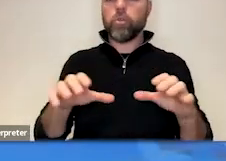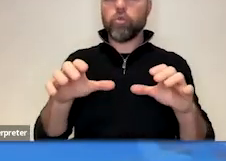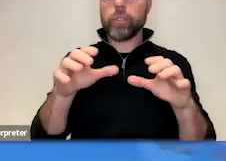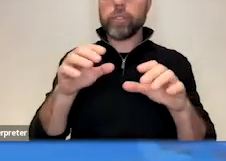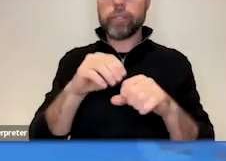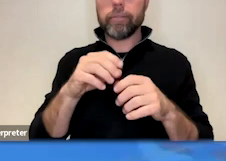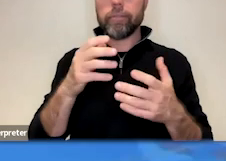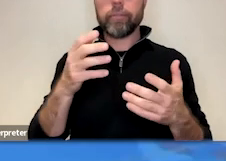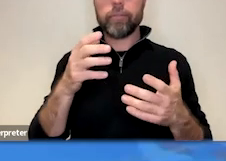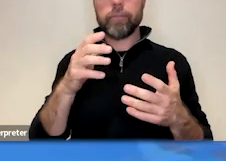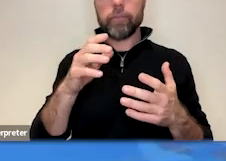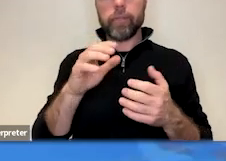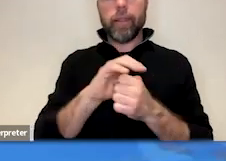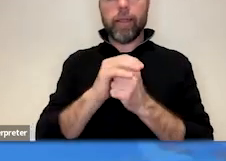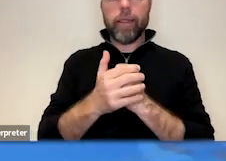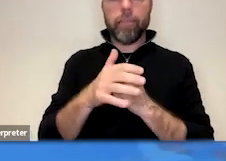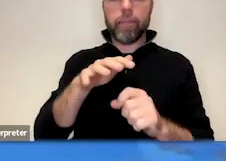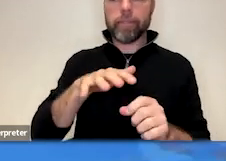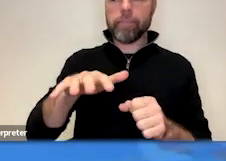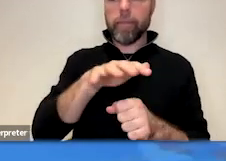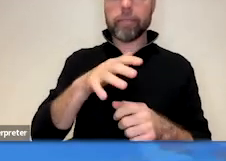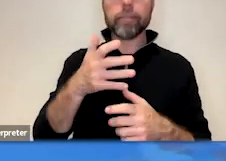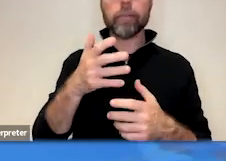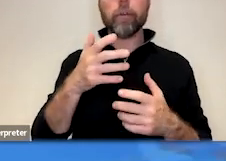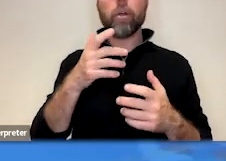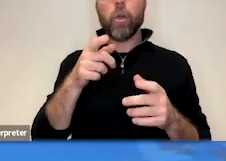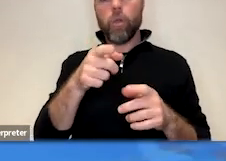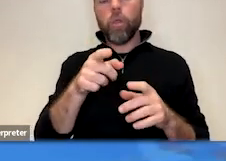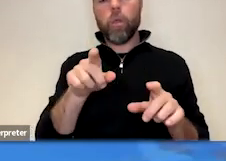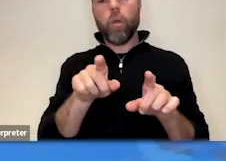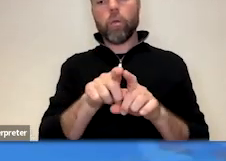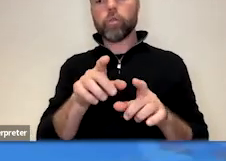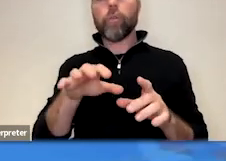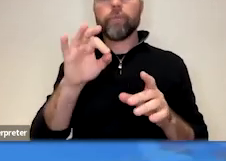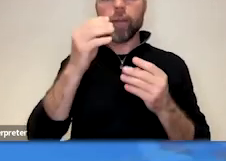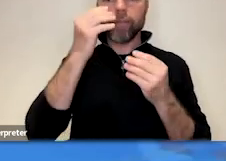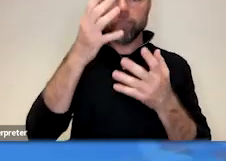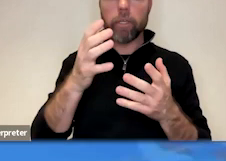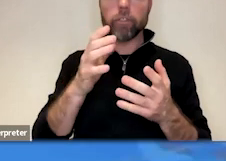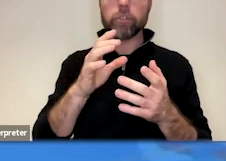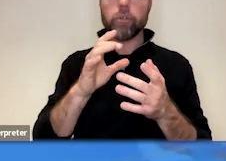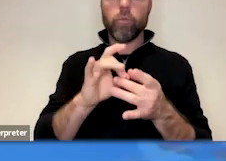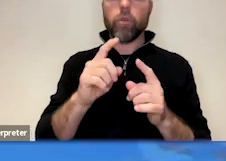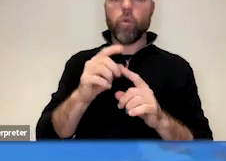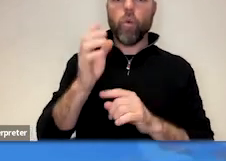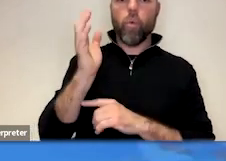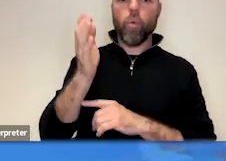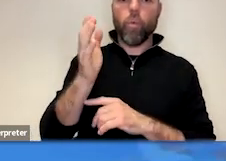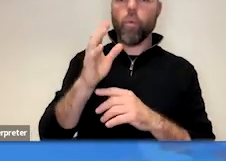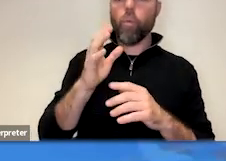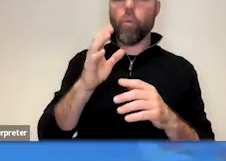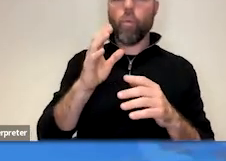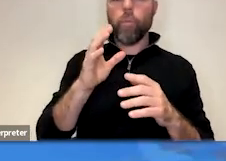in the climate space. So here is also where you're going to find information on webinars and